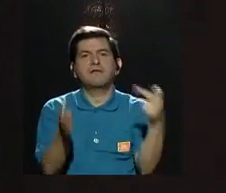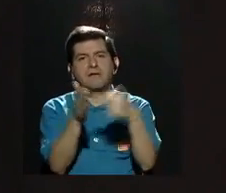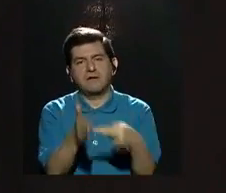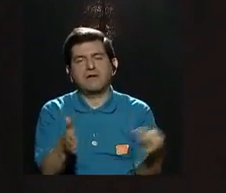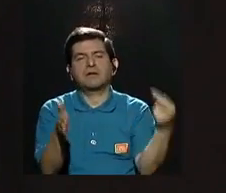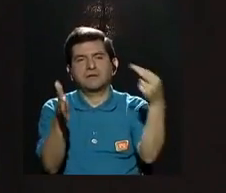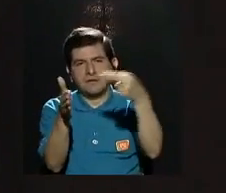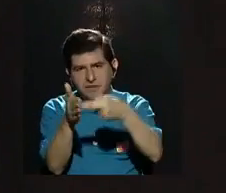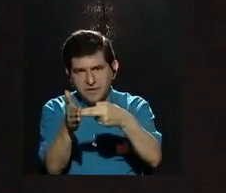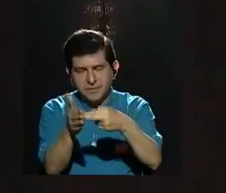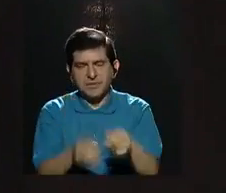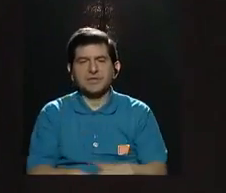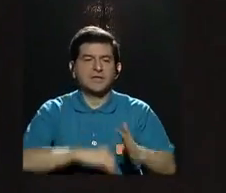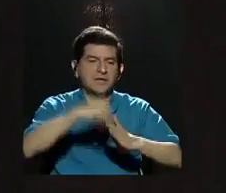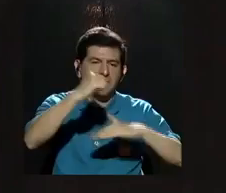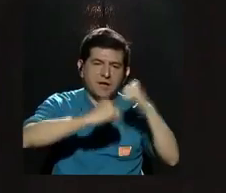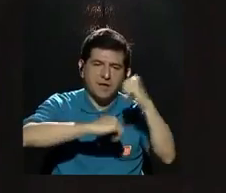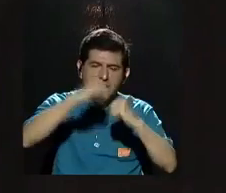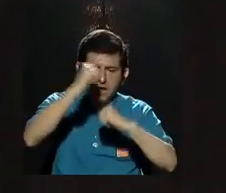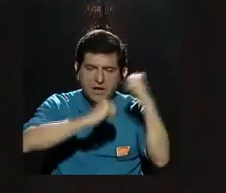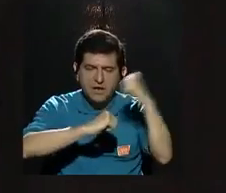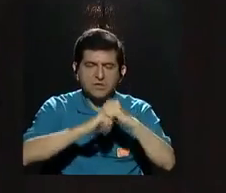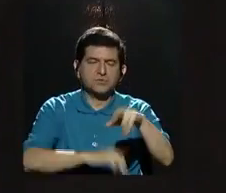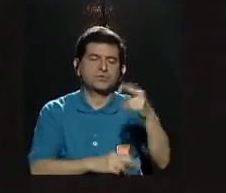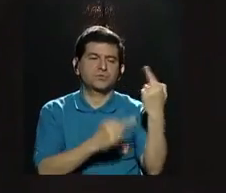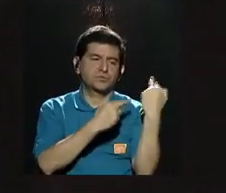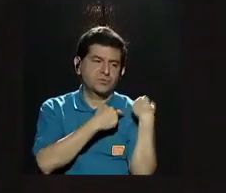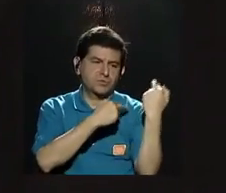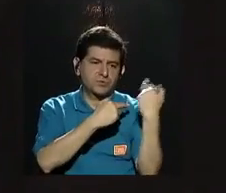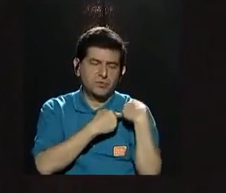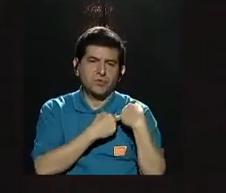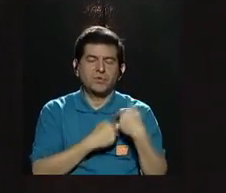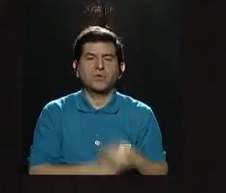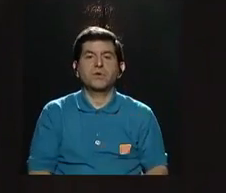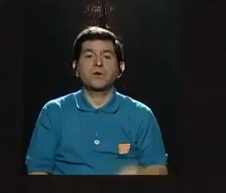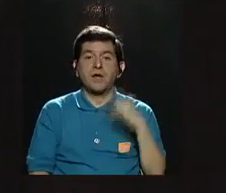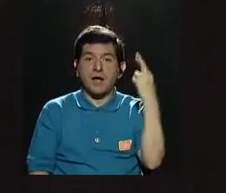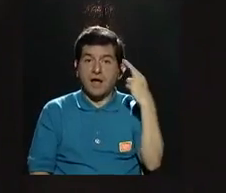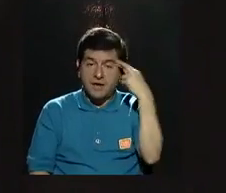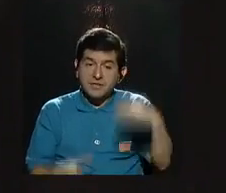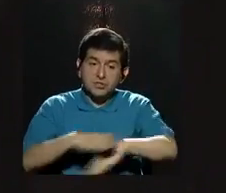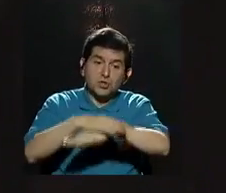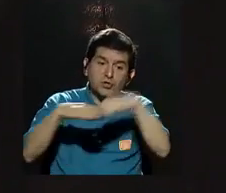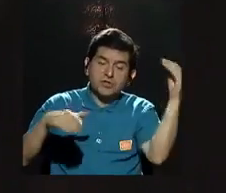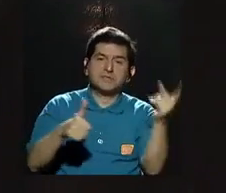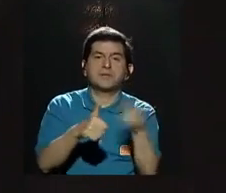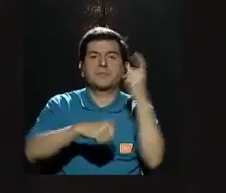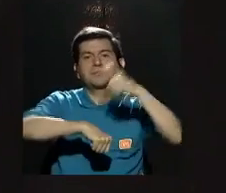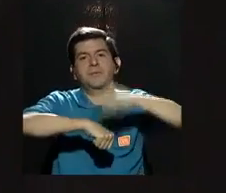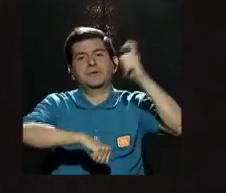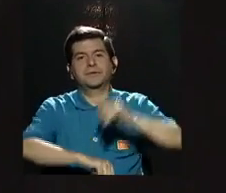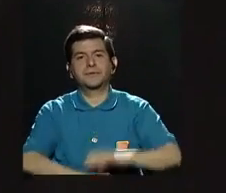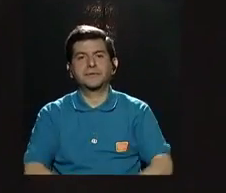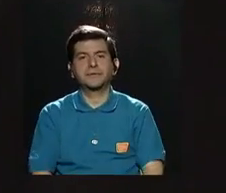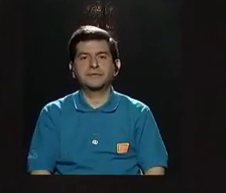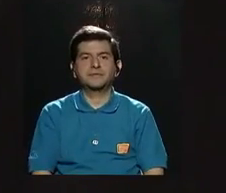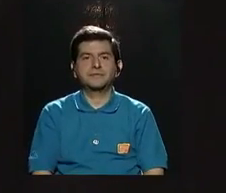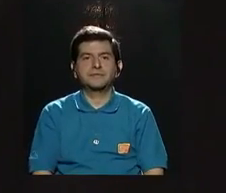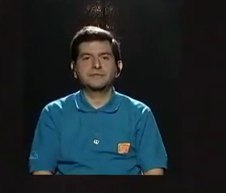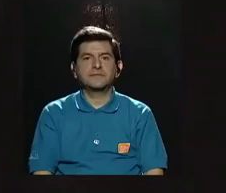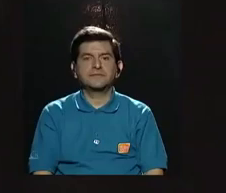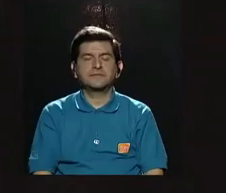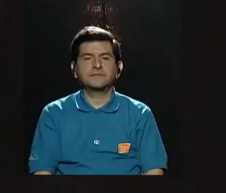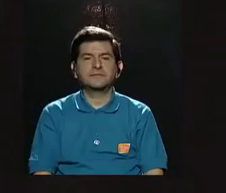the structures that were responsible for exclusion in the first place? What is the point